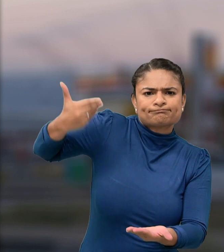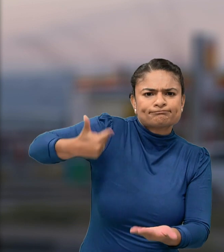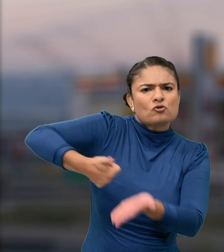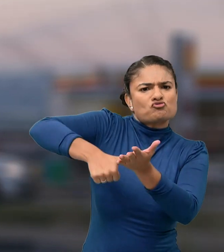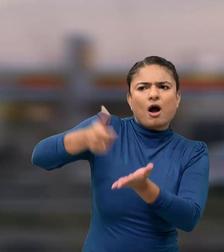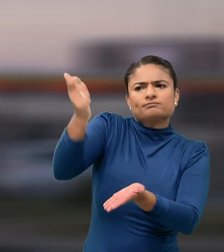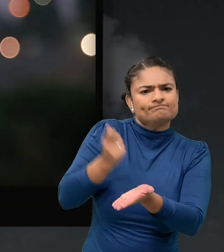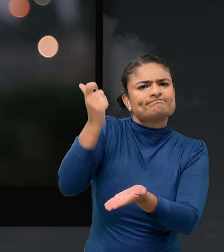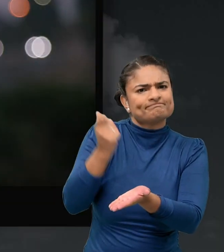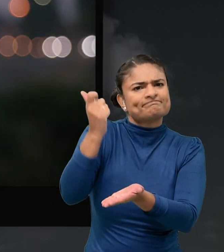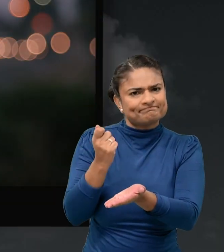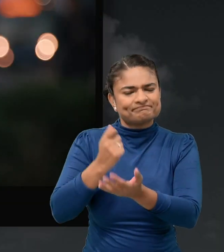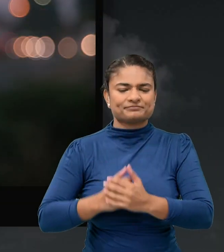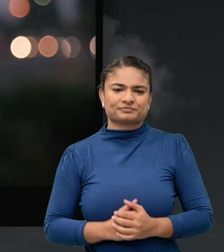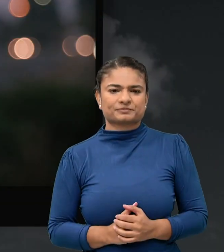recipient.